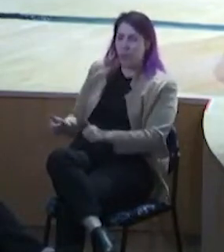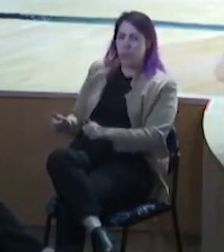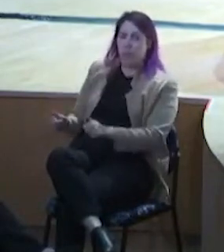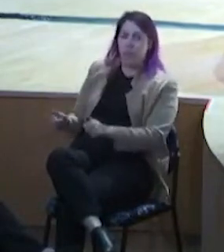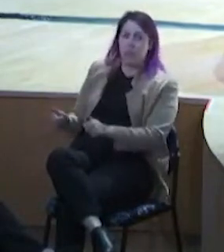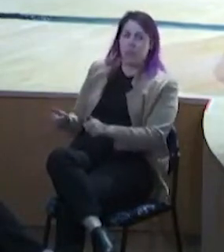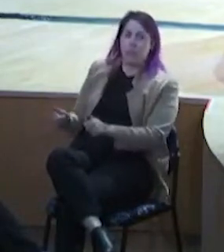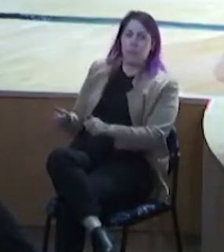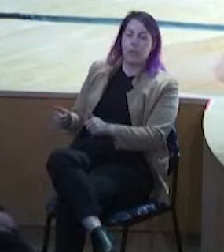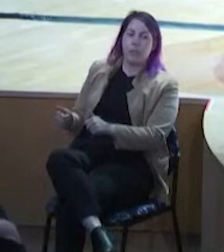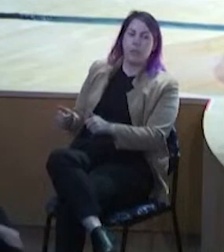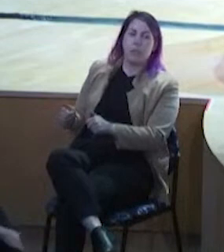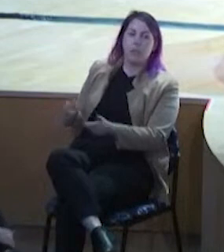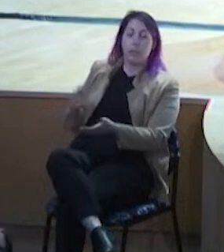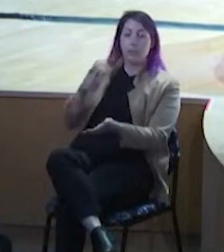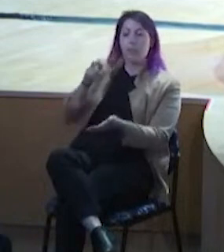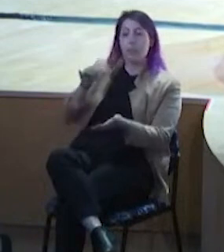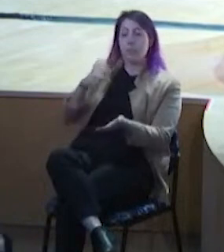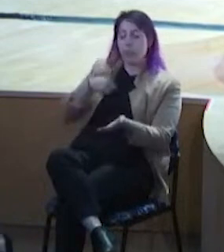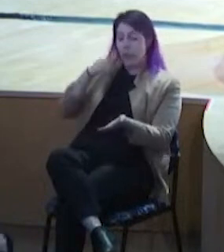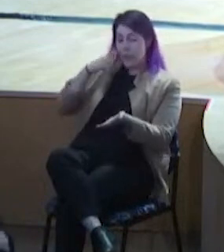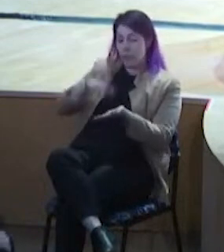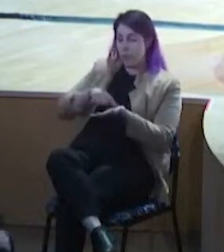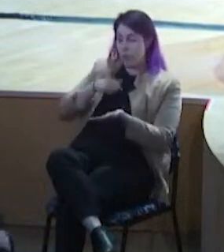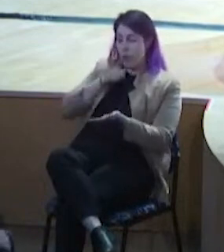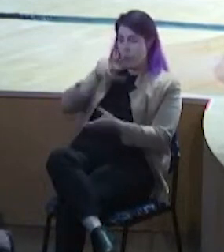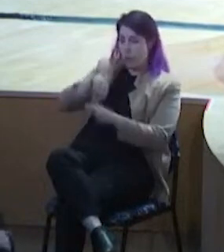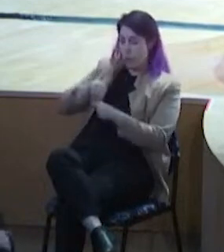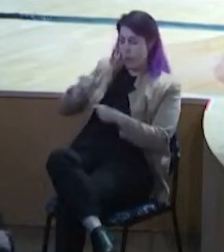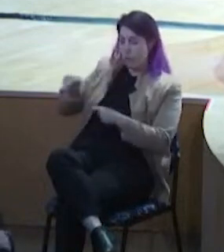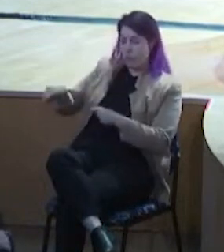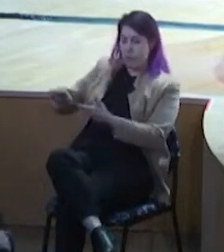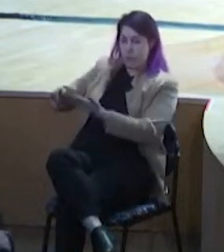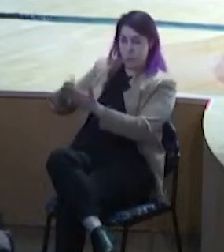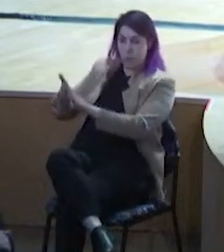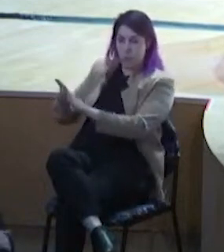mean, acknowledging that I'm not part of the community,